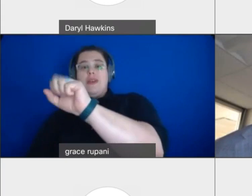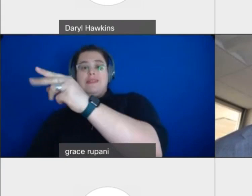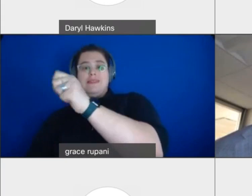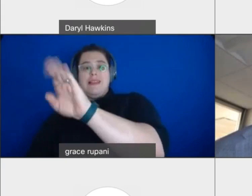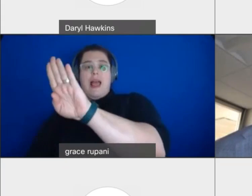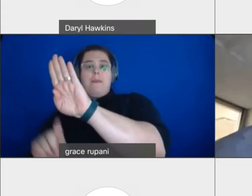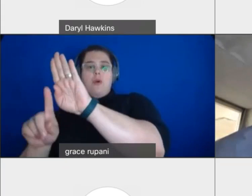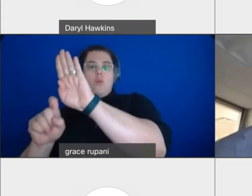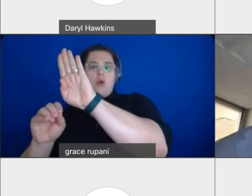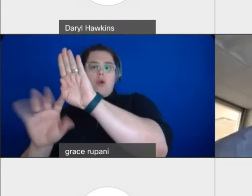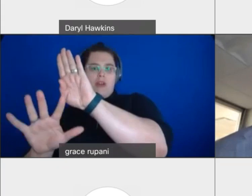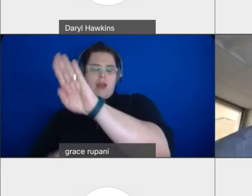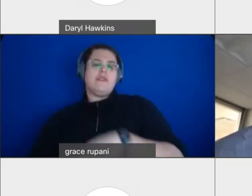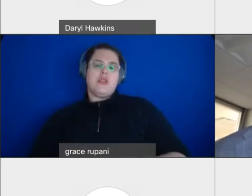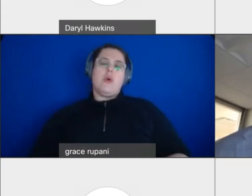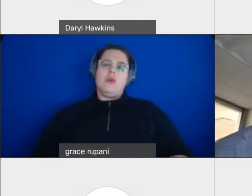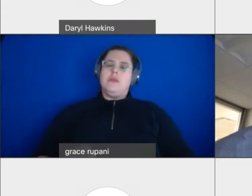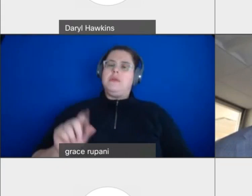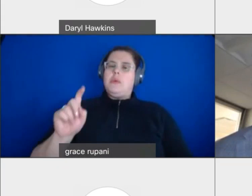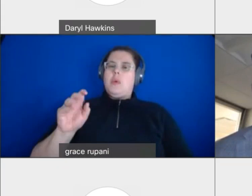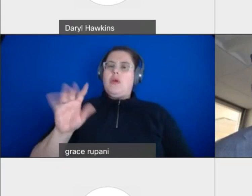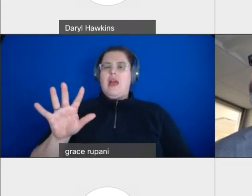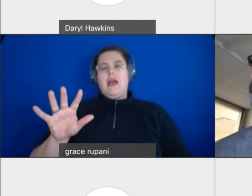pretty good percentage wise.